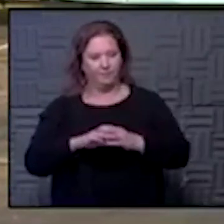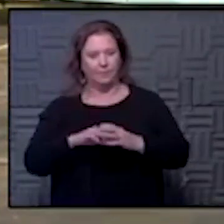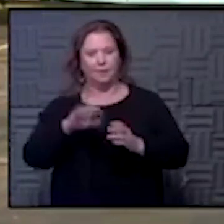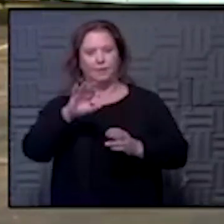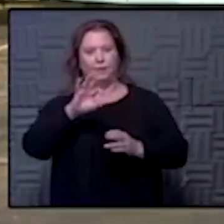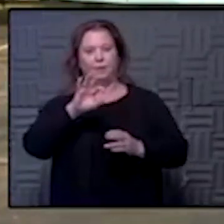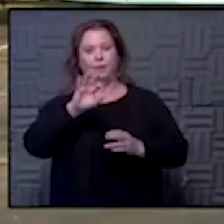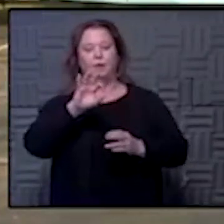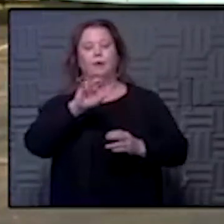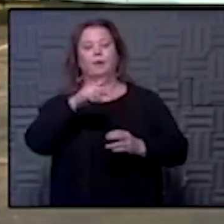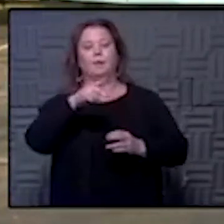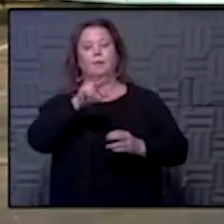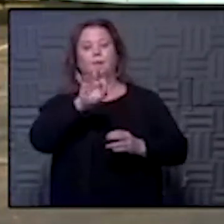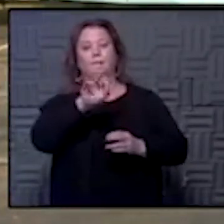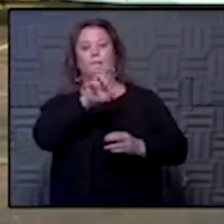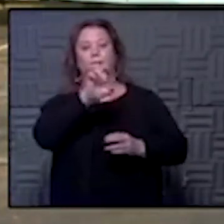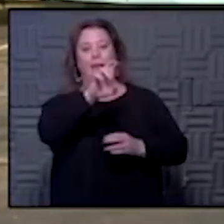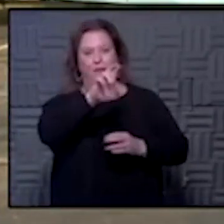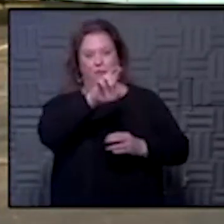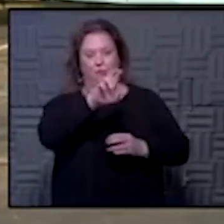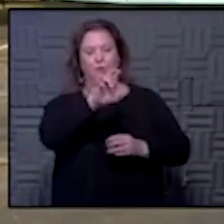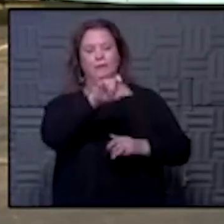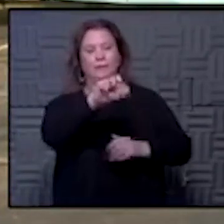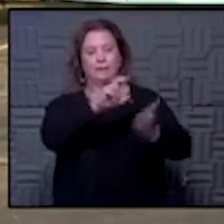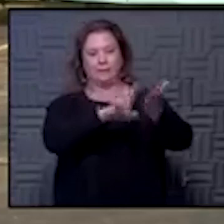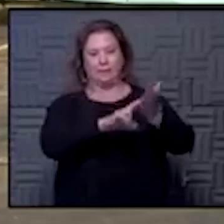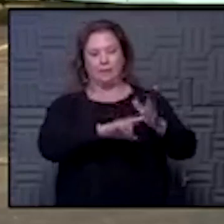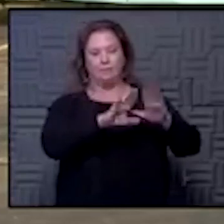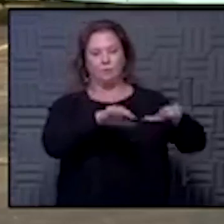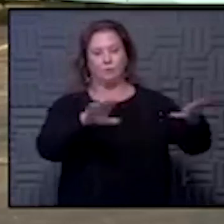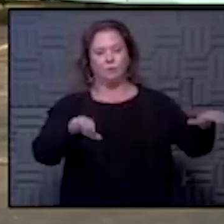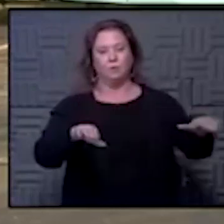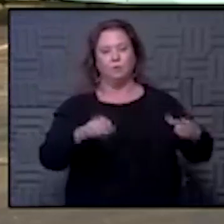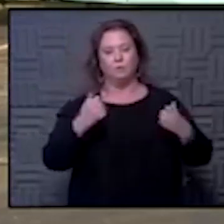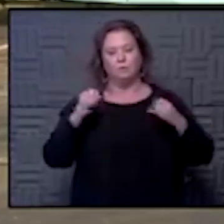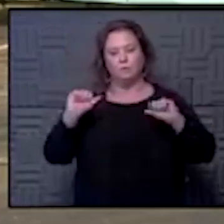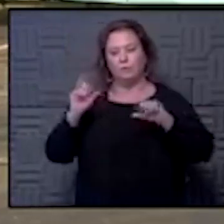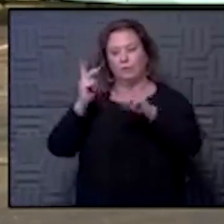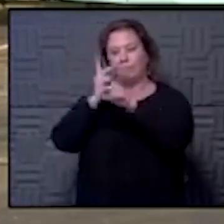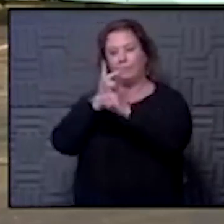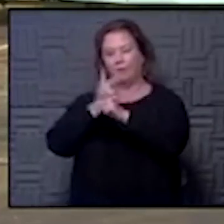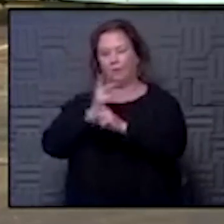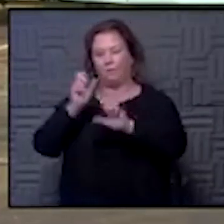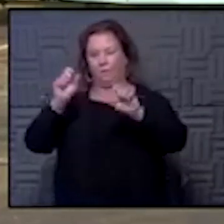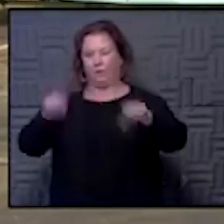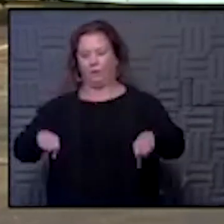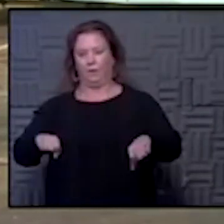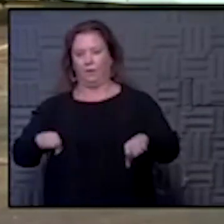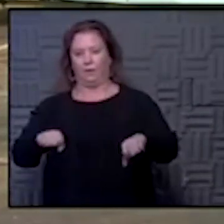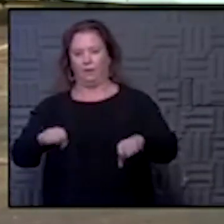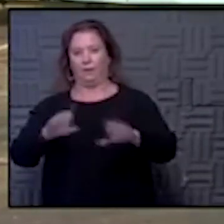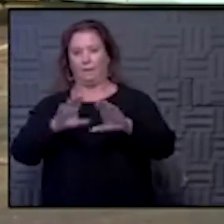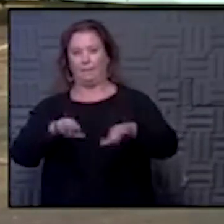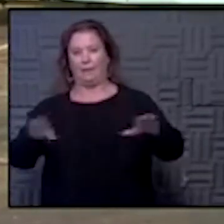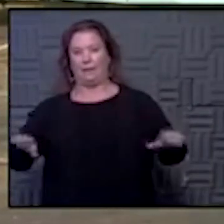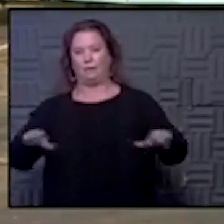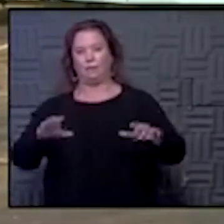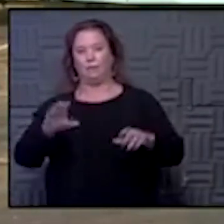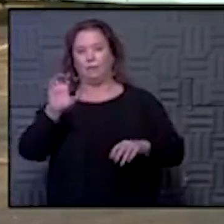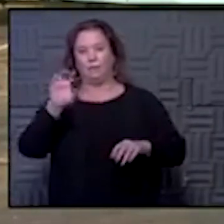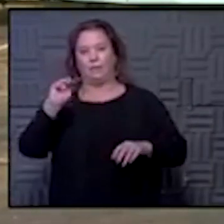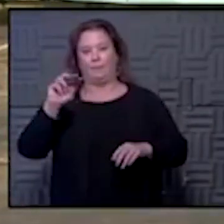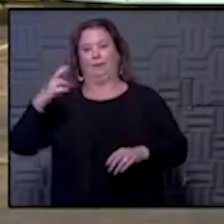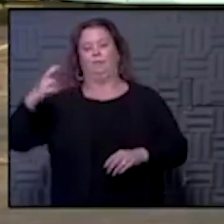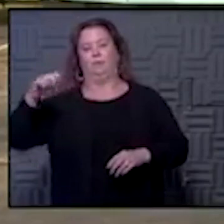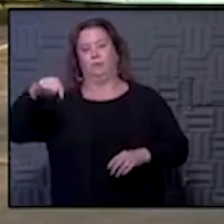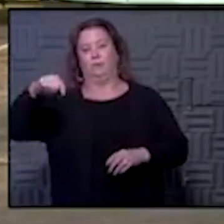Pfizer is enrolling children at other sites. We are currently trying to figure out if we're going to be able to do a pediatric trial here in Children's